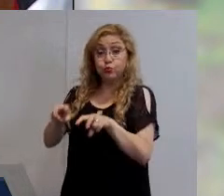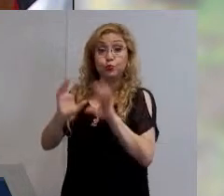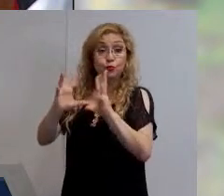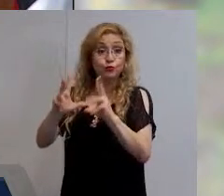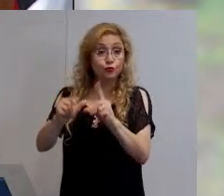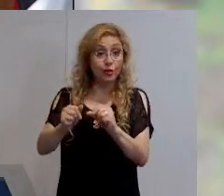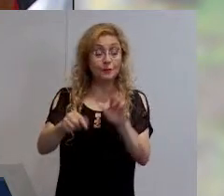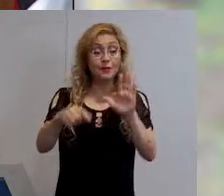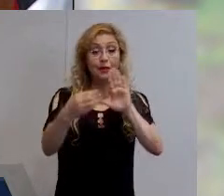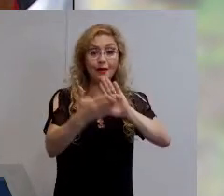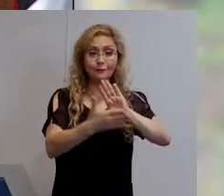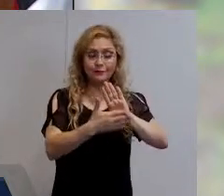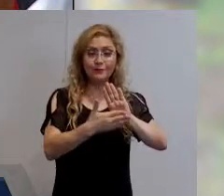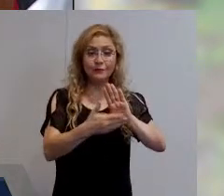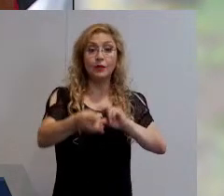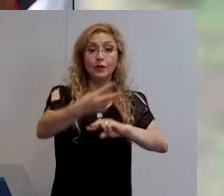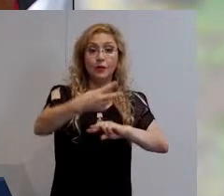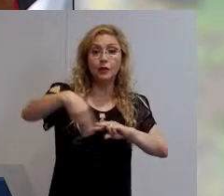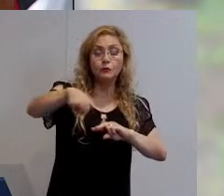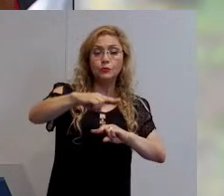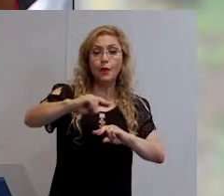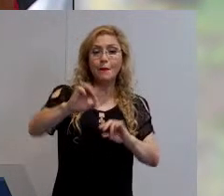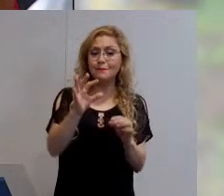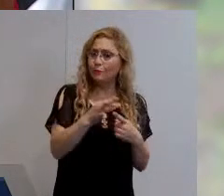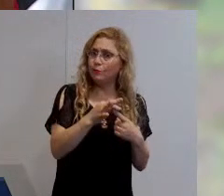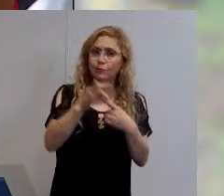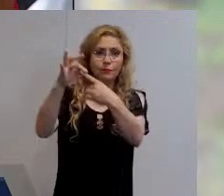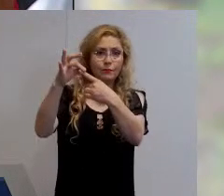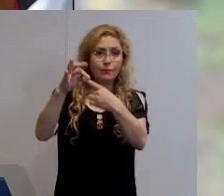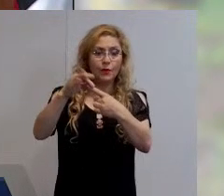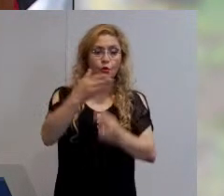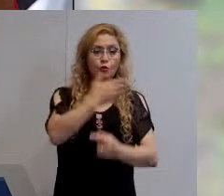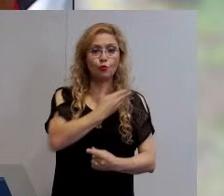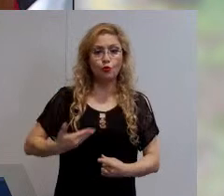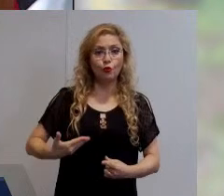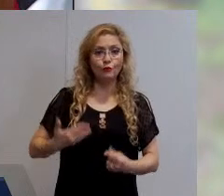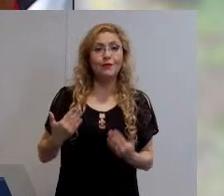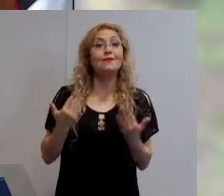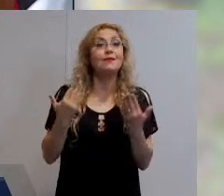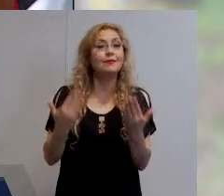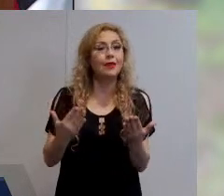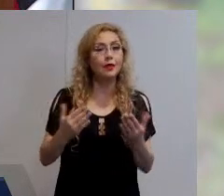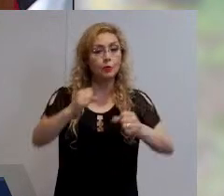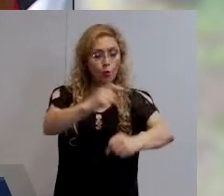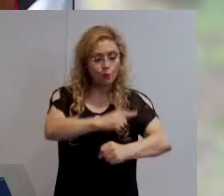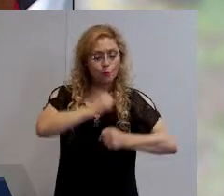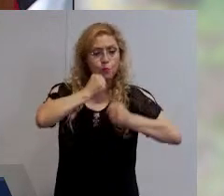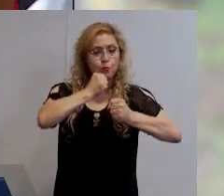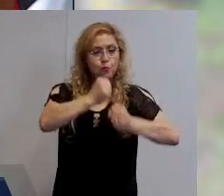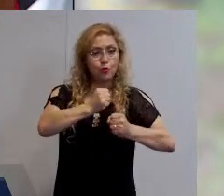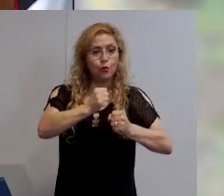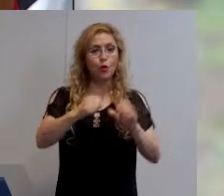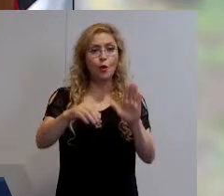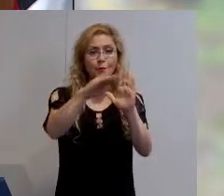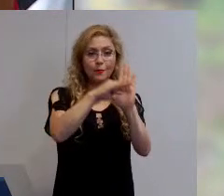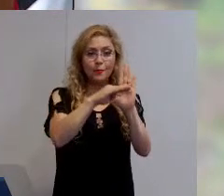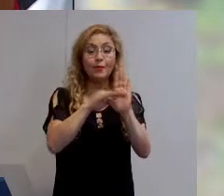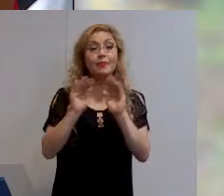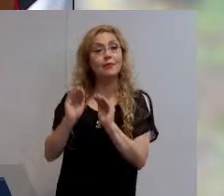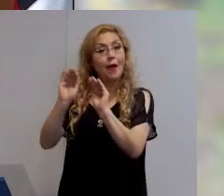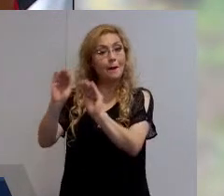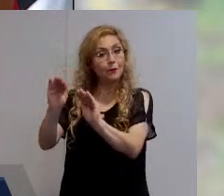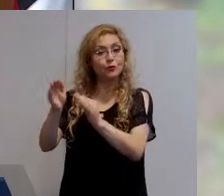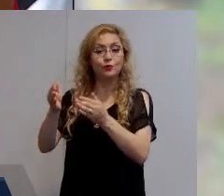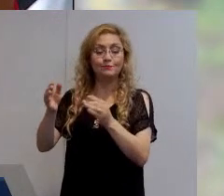an example of a true testament to the importance of this topic and to the importance that the governments have attributed